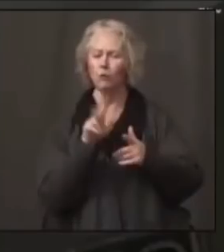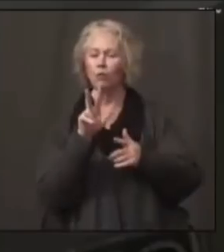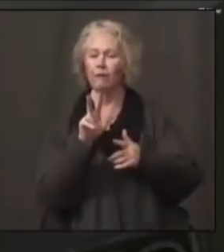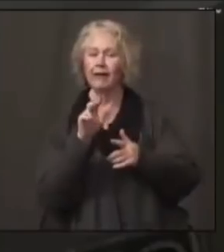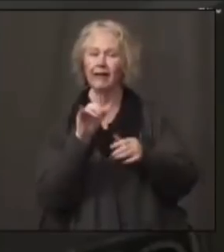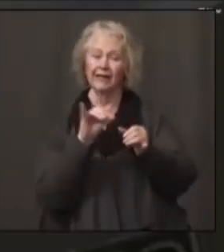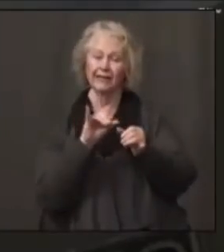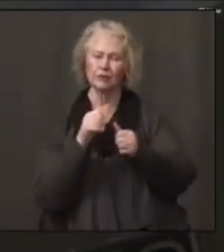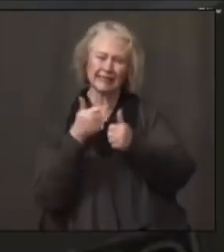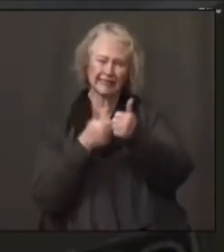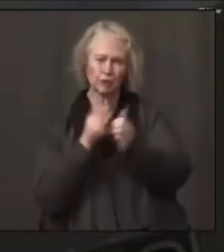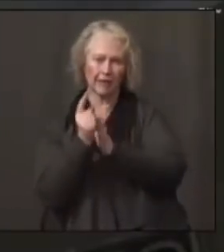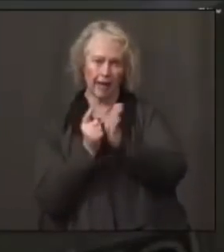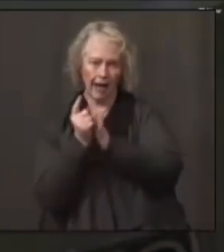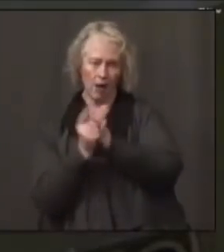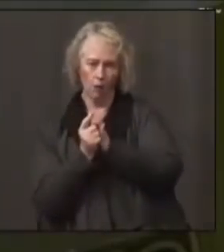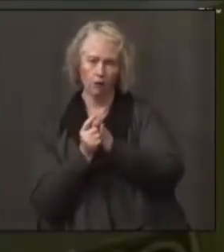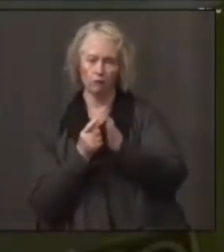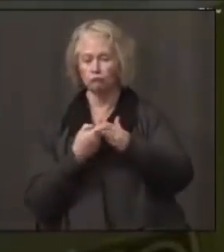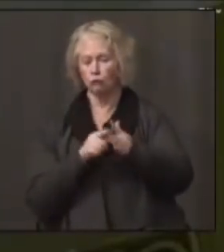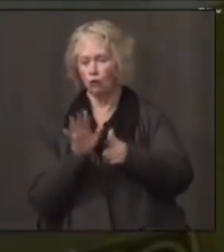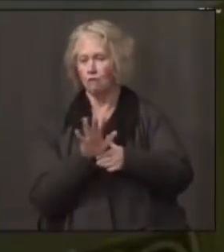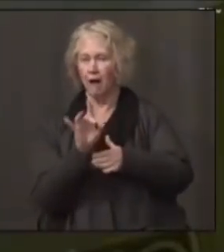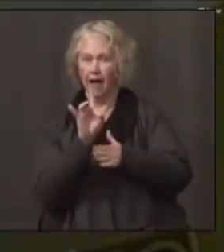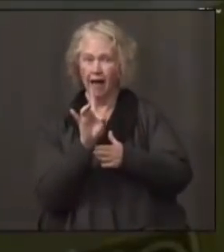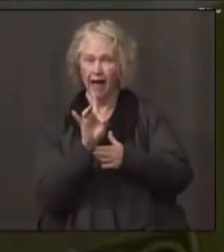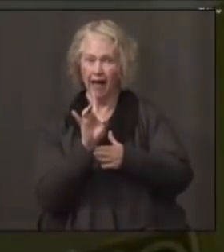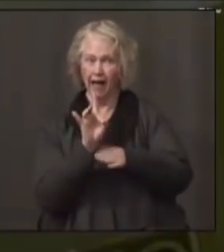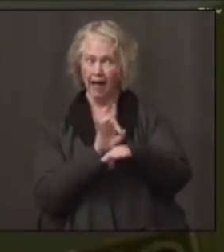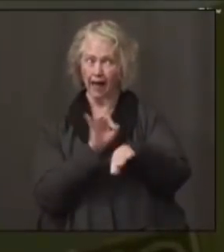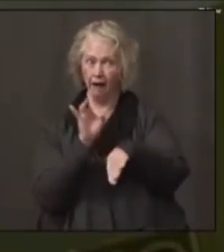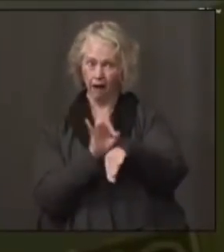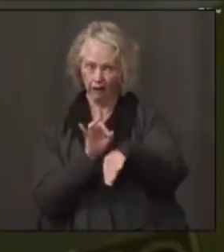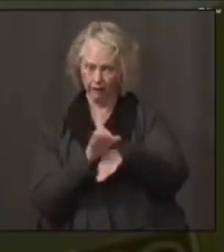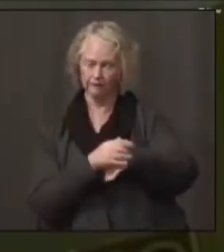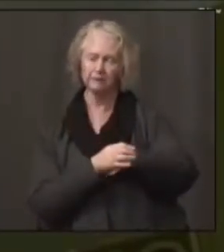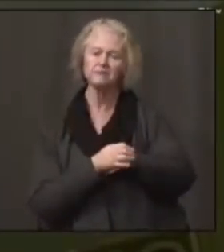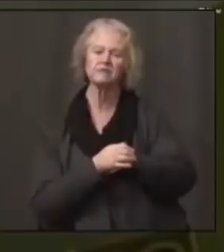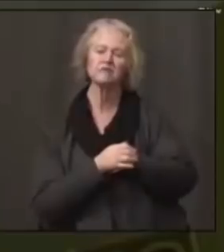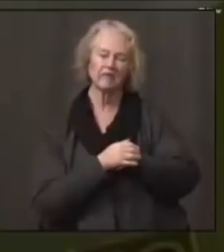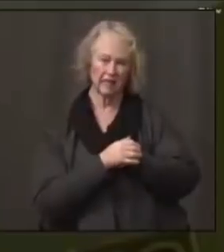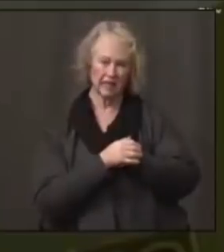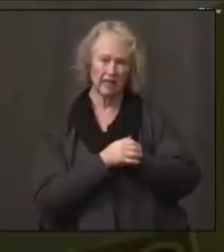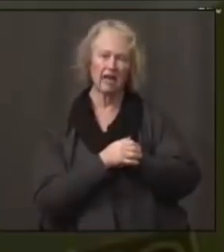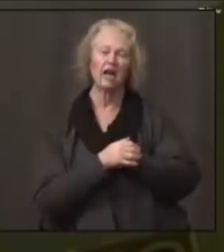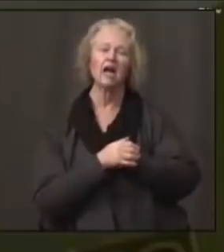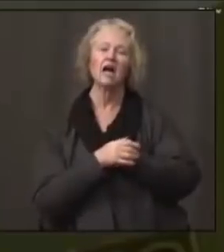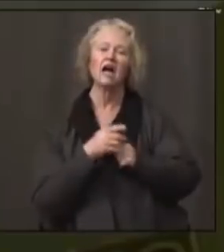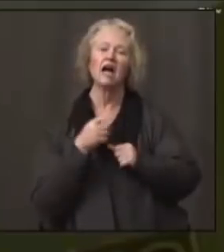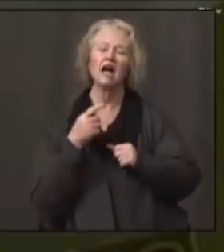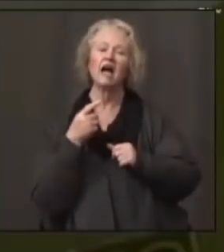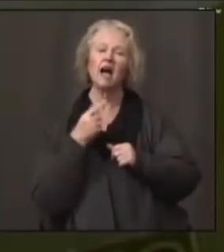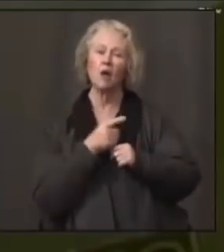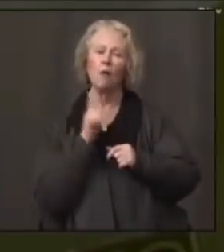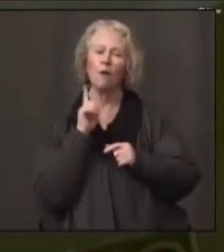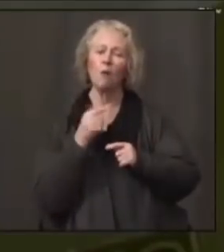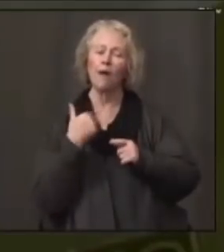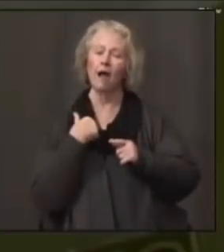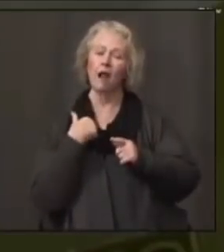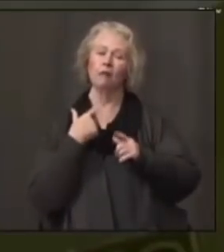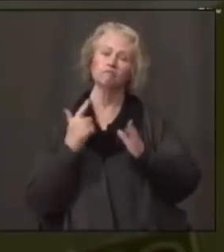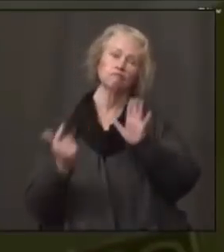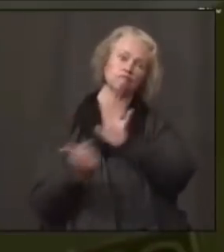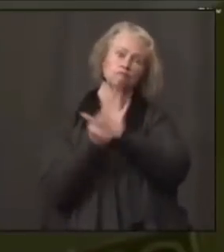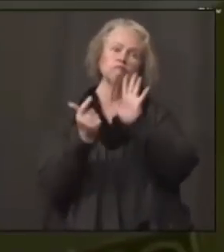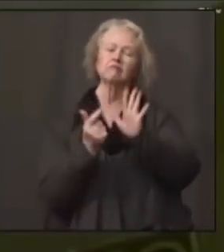o'clock. The governor and I have discussed, the governor is going to put out a tractor trailer ban between 9 o'clock